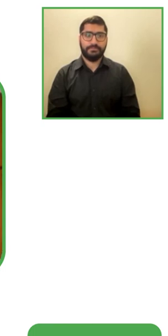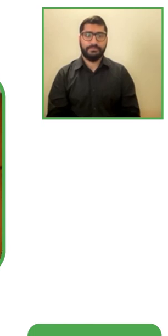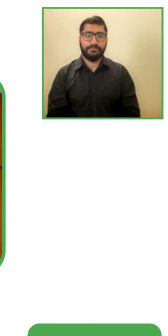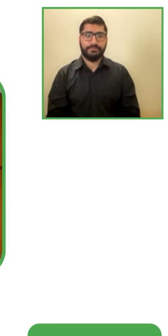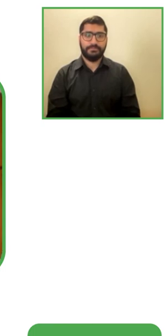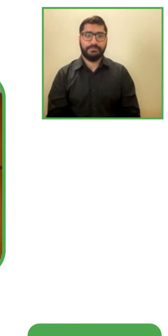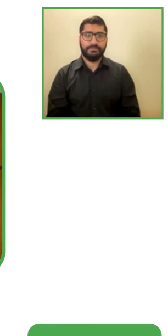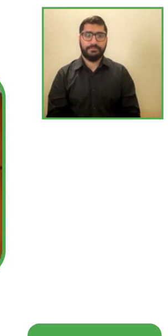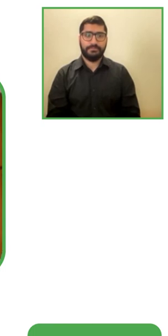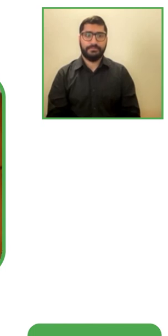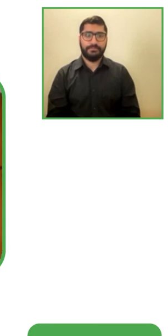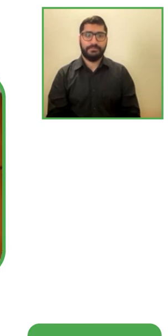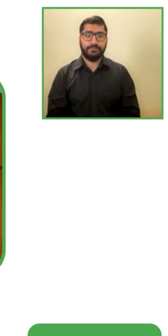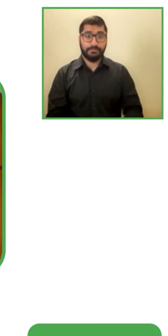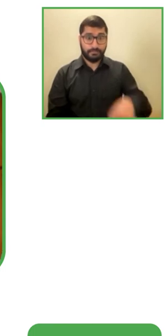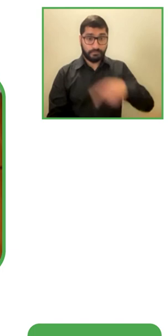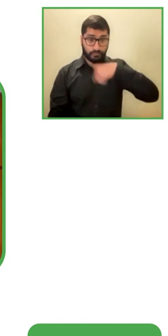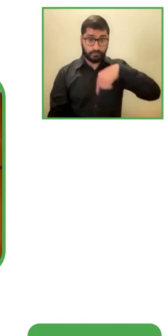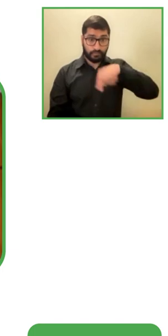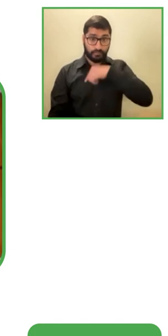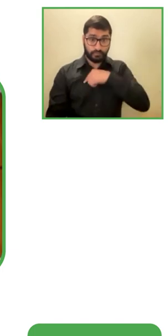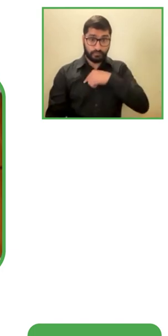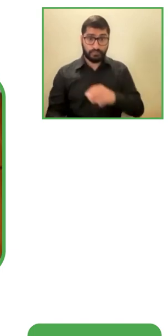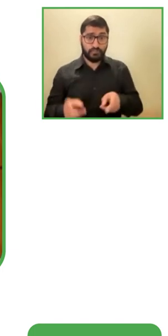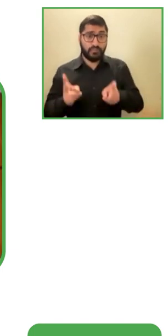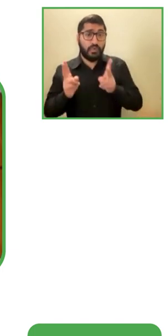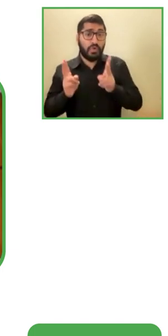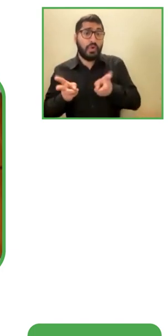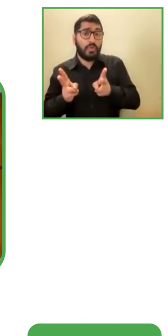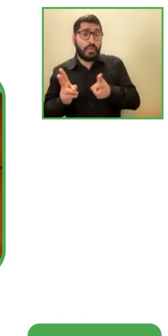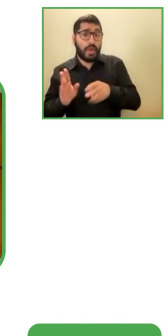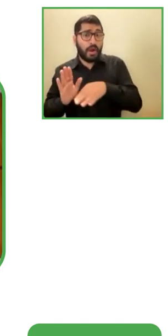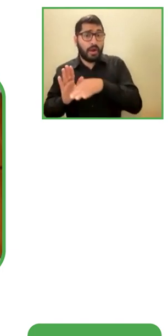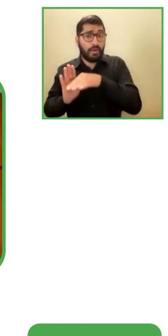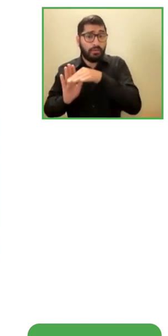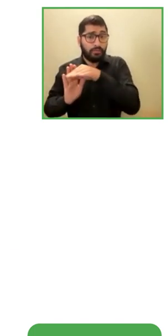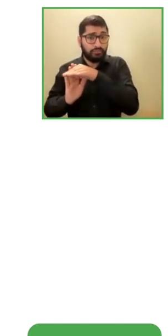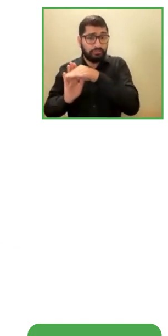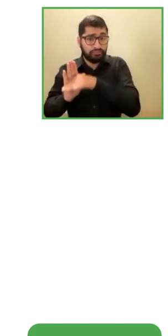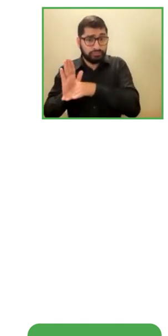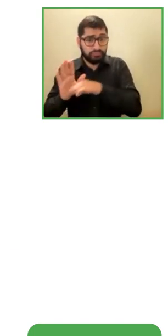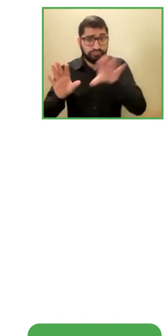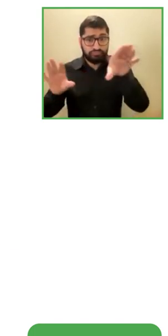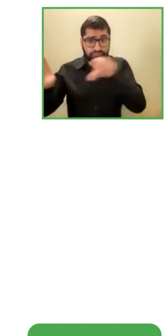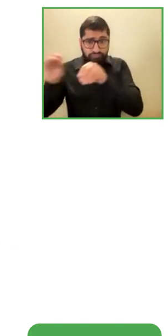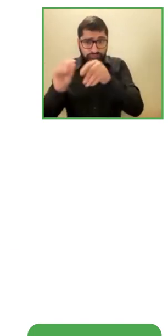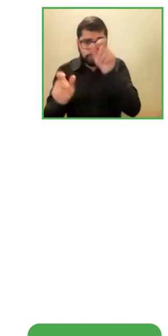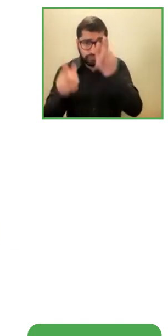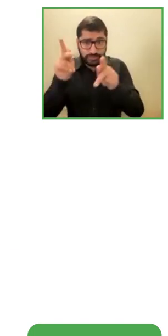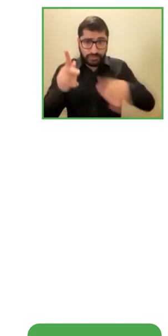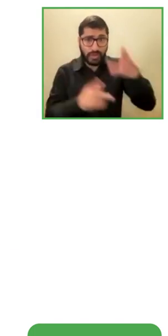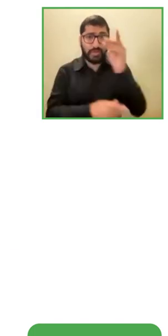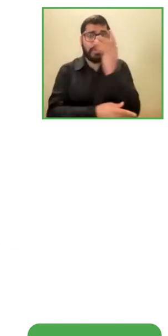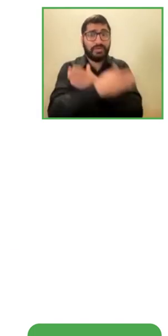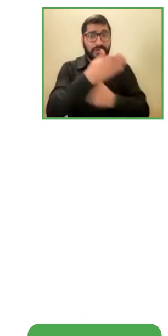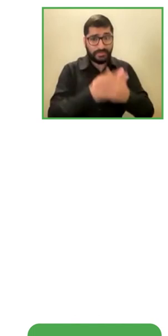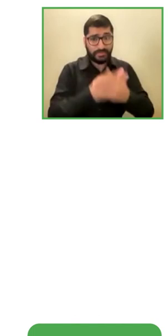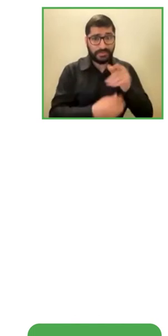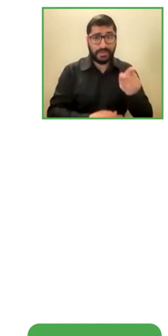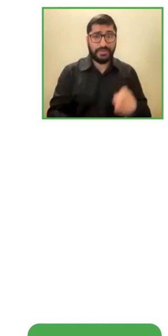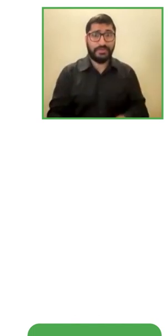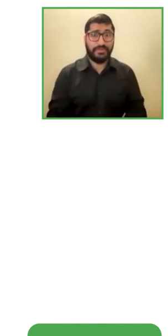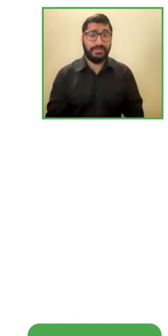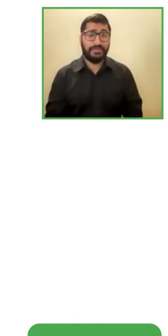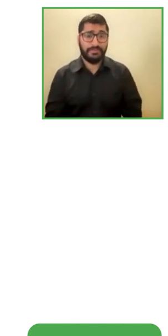We are usually involving persons with disabilities in the need assessment part of our project, and then planning